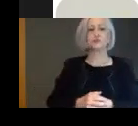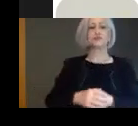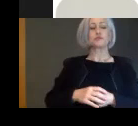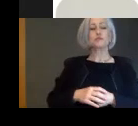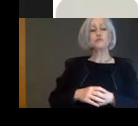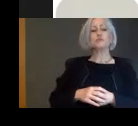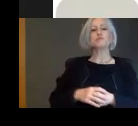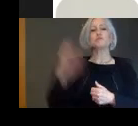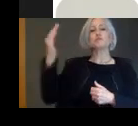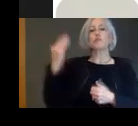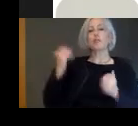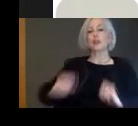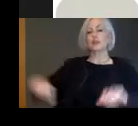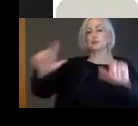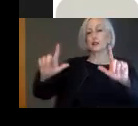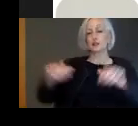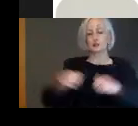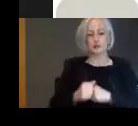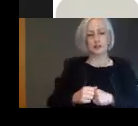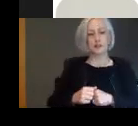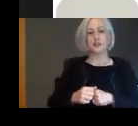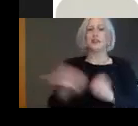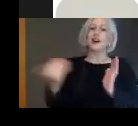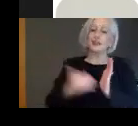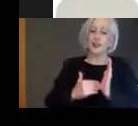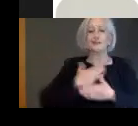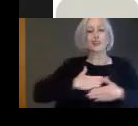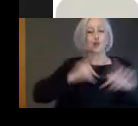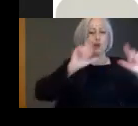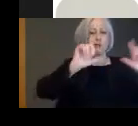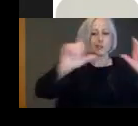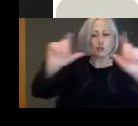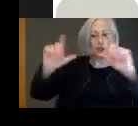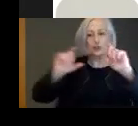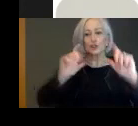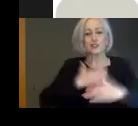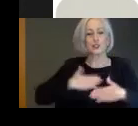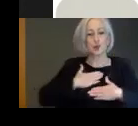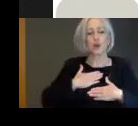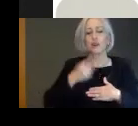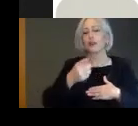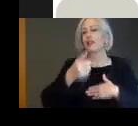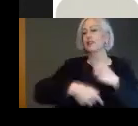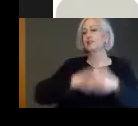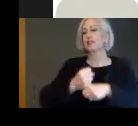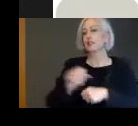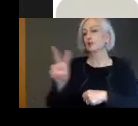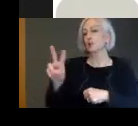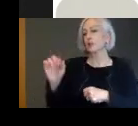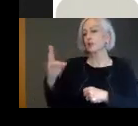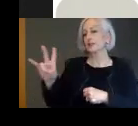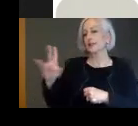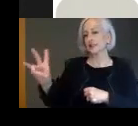I like to say, I like to take pictures. So here in 2017, I took the pictures with the Ghana